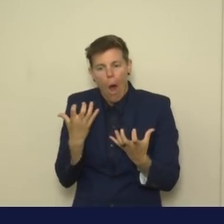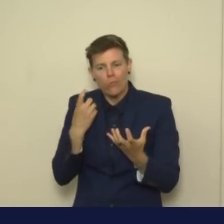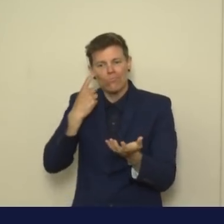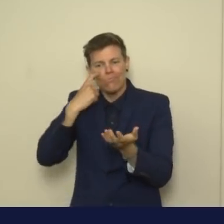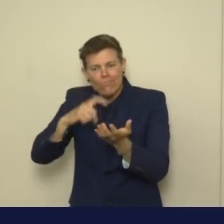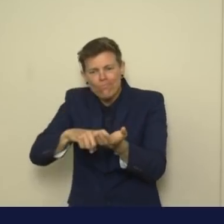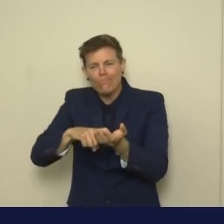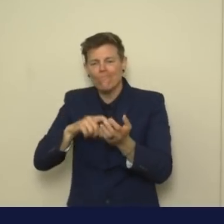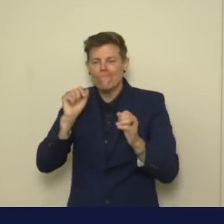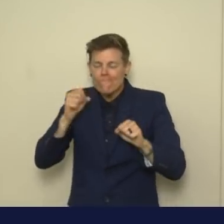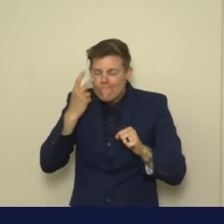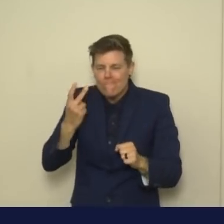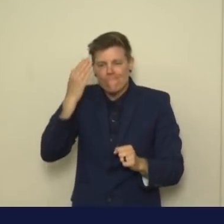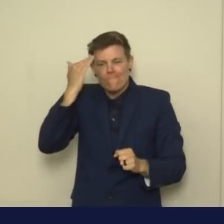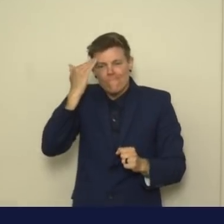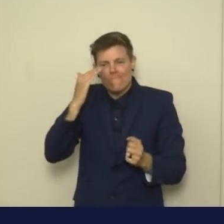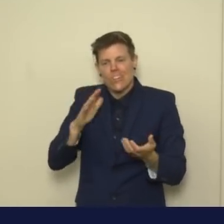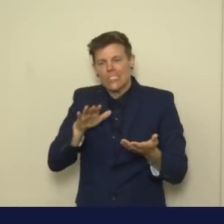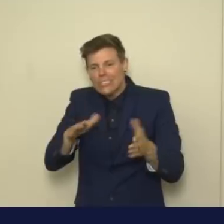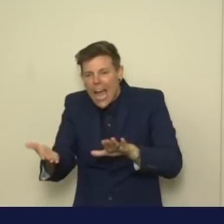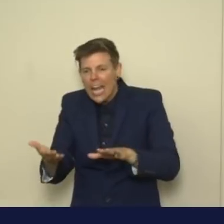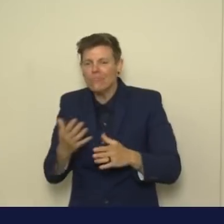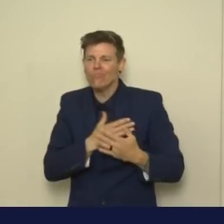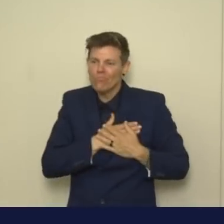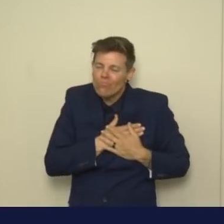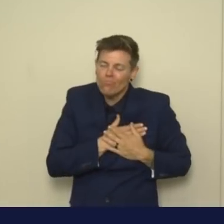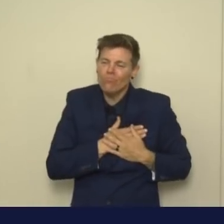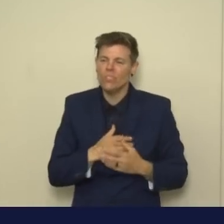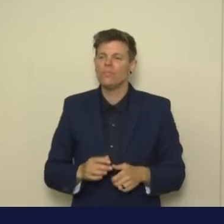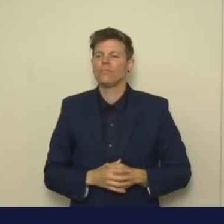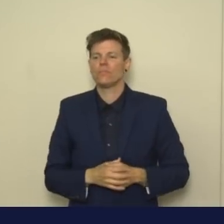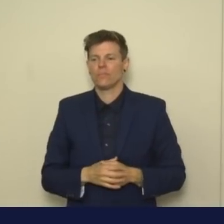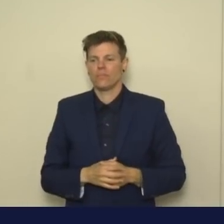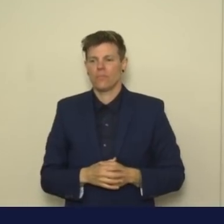true. We have conducted